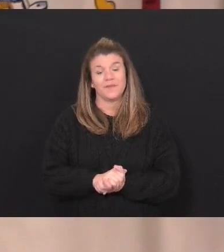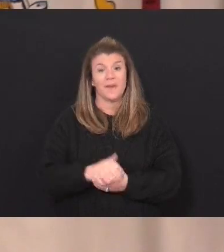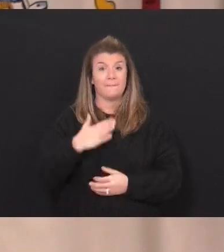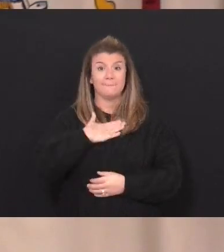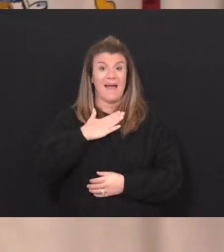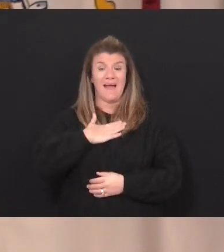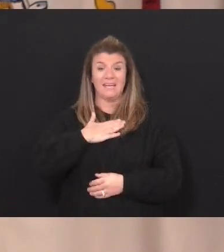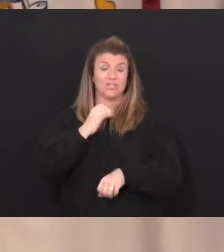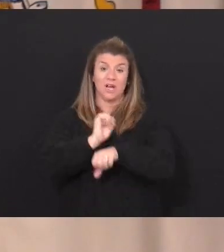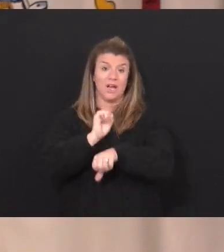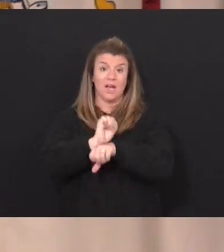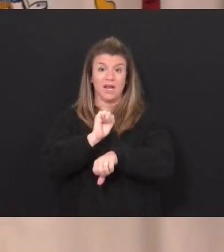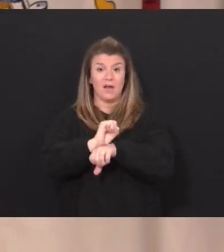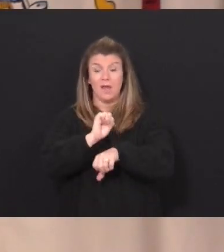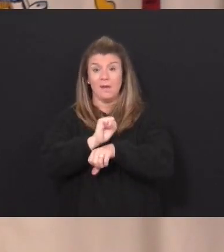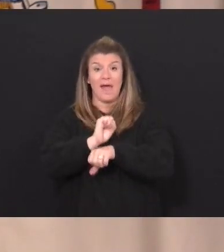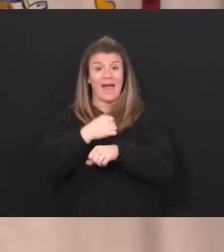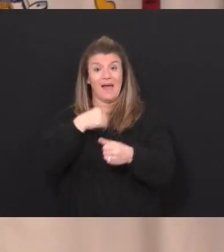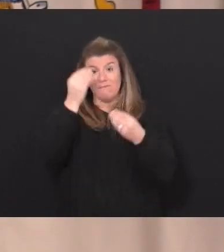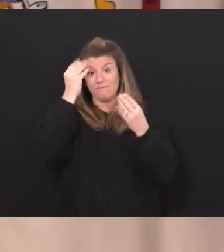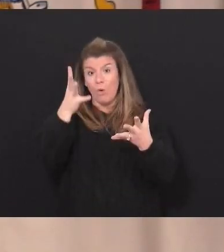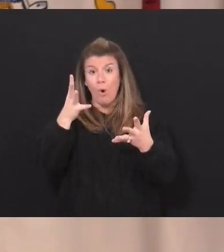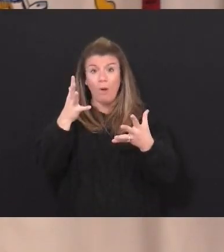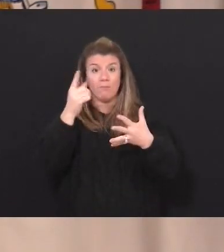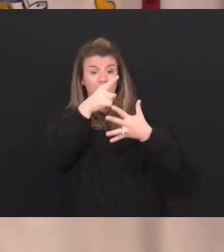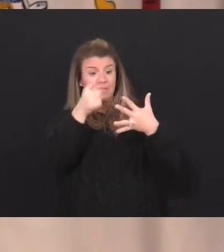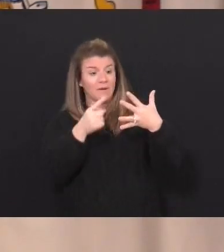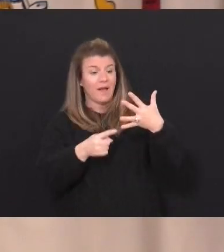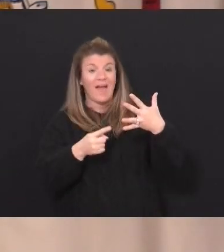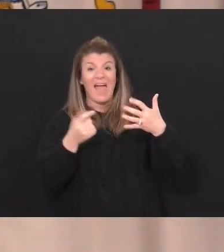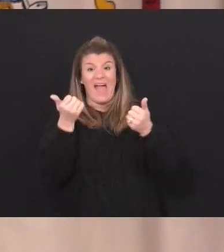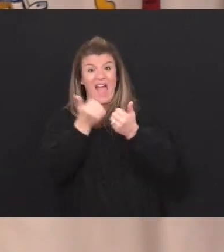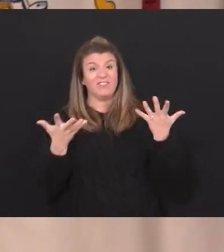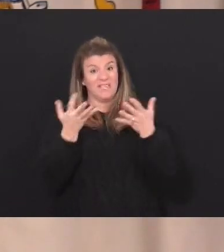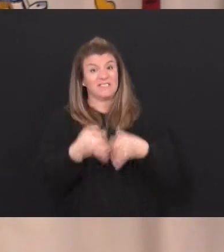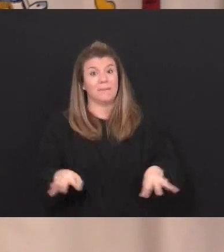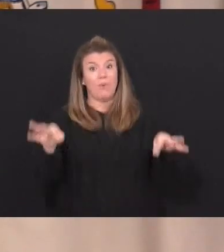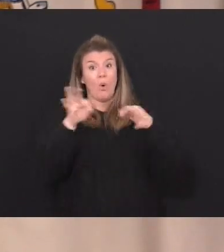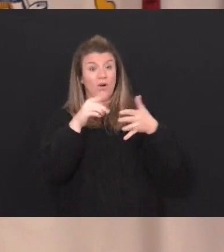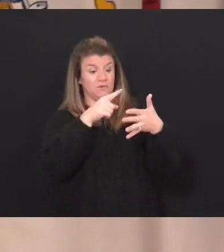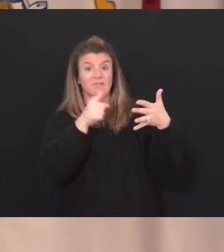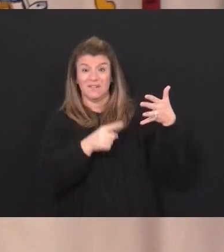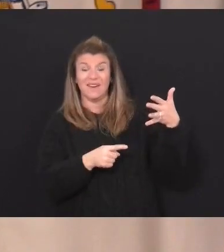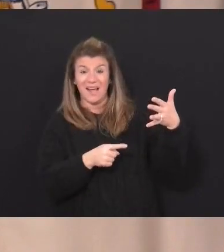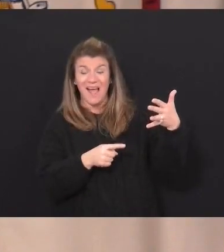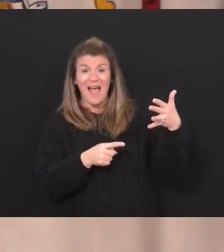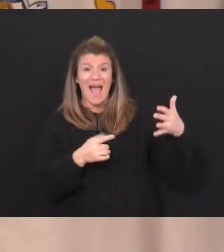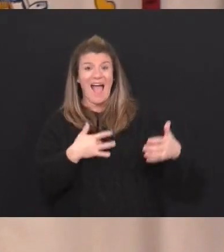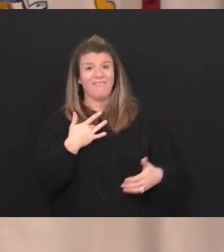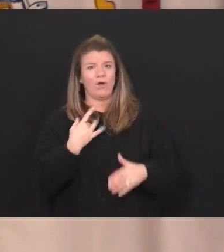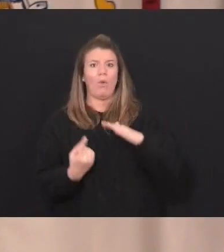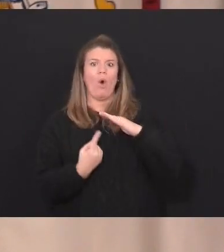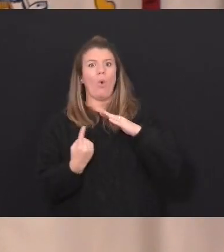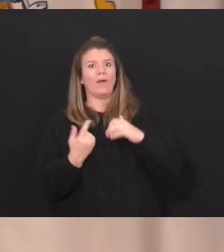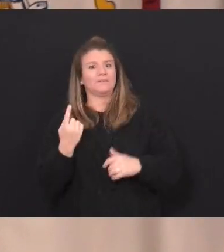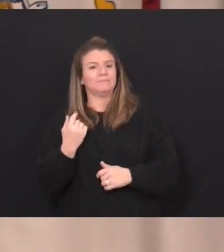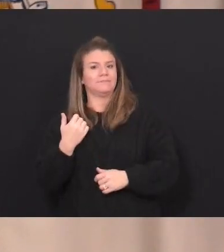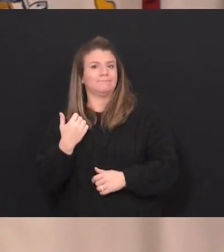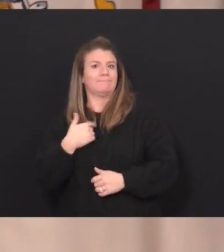job at times can get pretty daggum lonely, but at the same time, it's